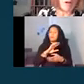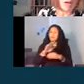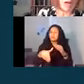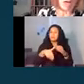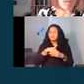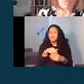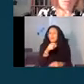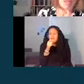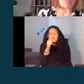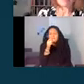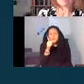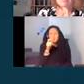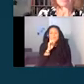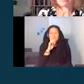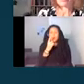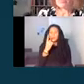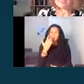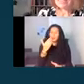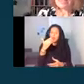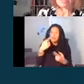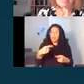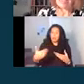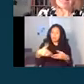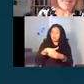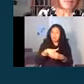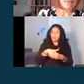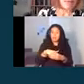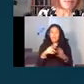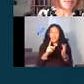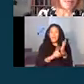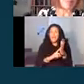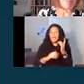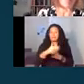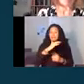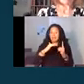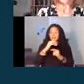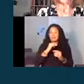the very earliest women to be admitted to the prestigious Linnaean Society.